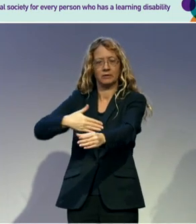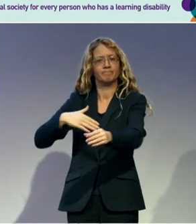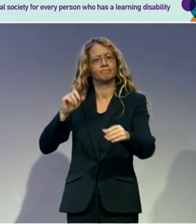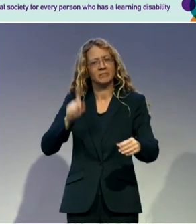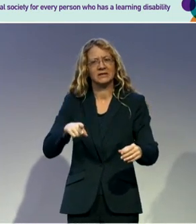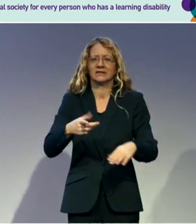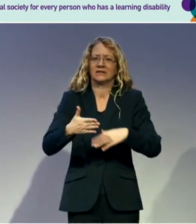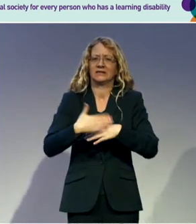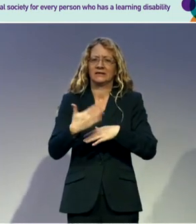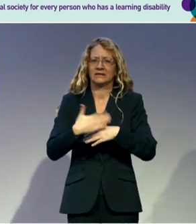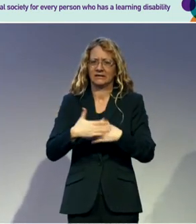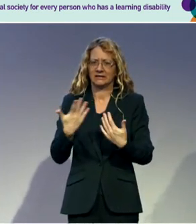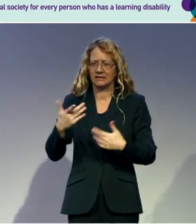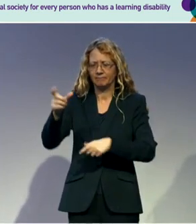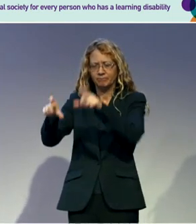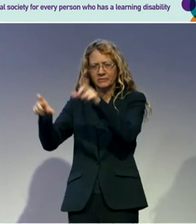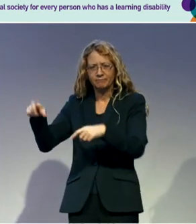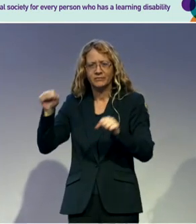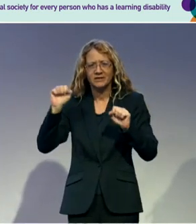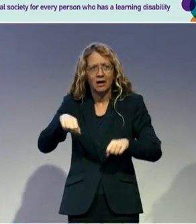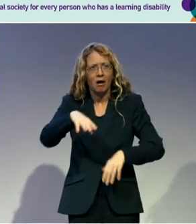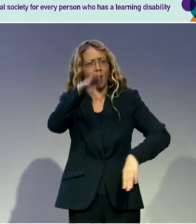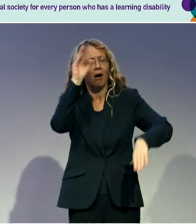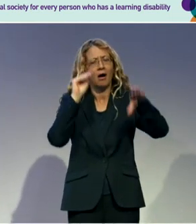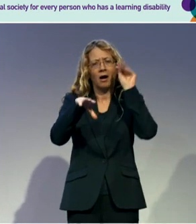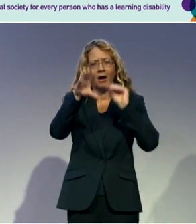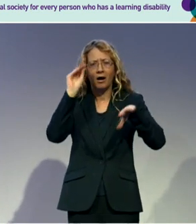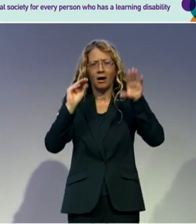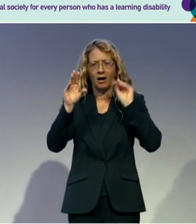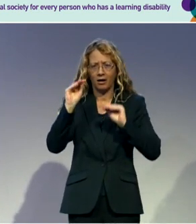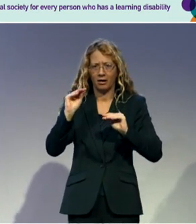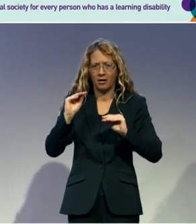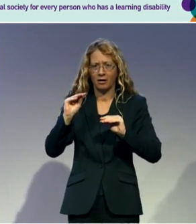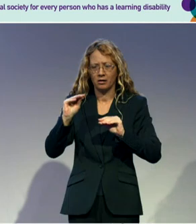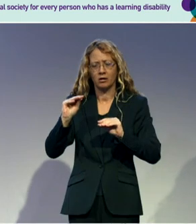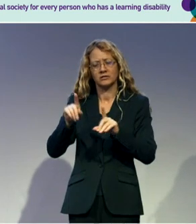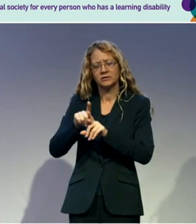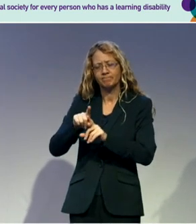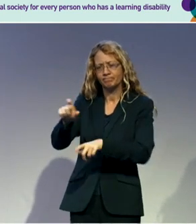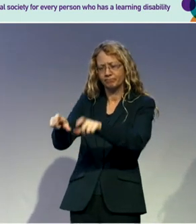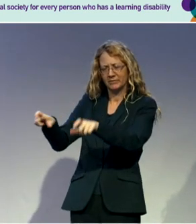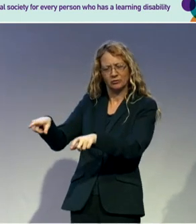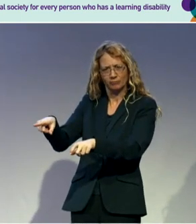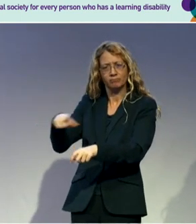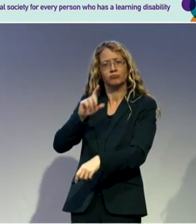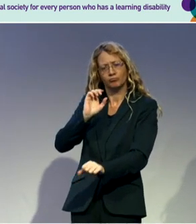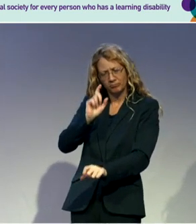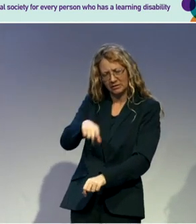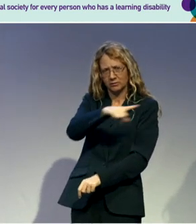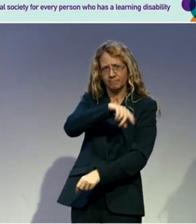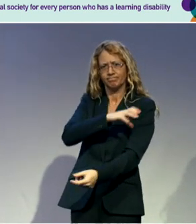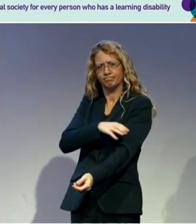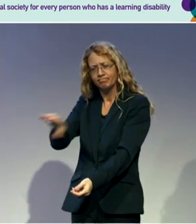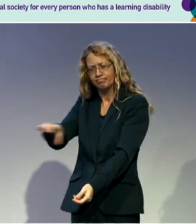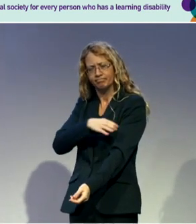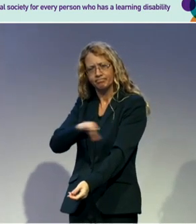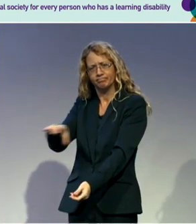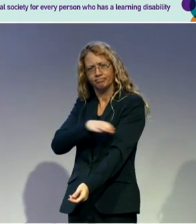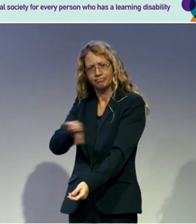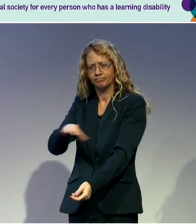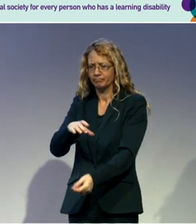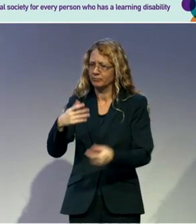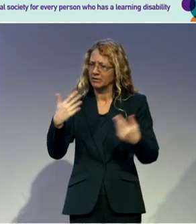learning disability to have their say, to influence the debate on issues that matter to them, to make informed